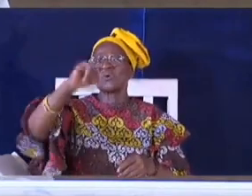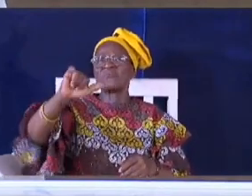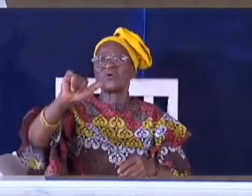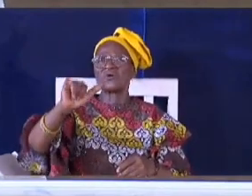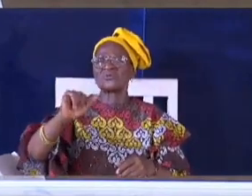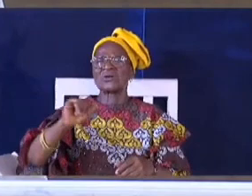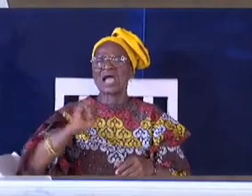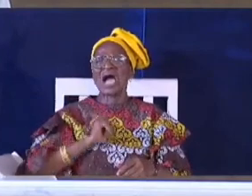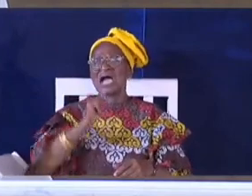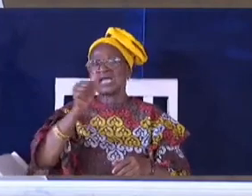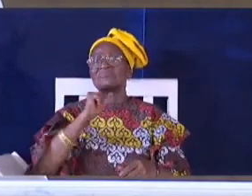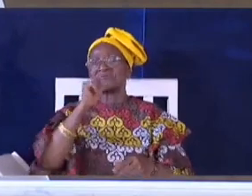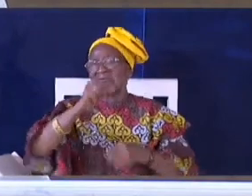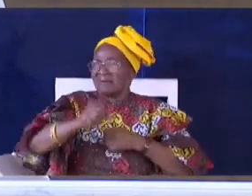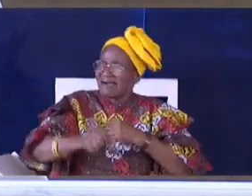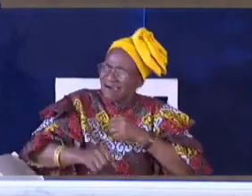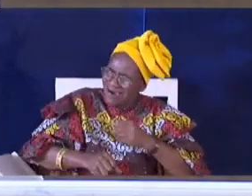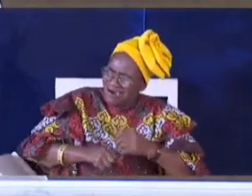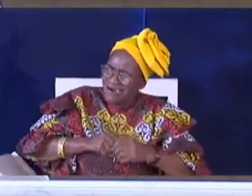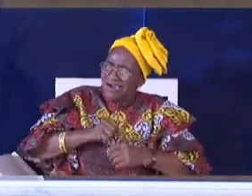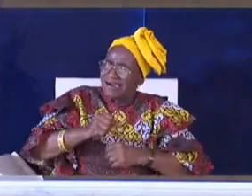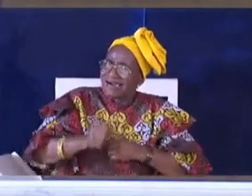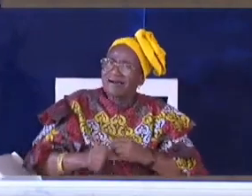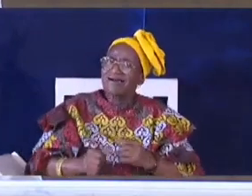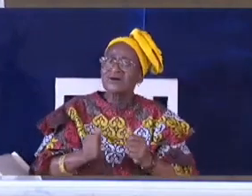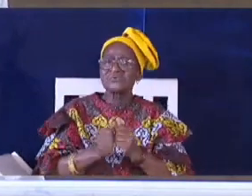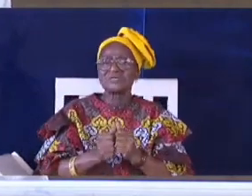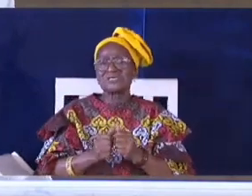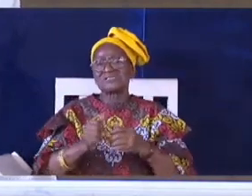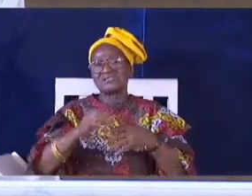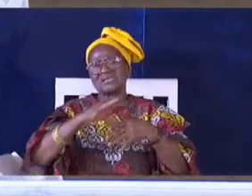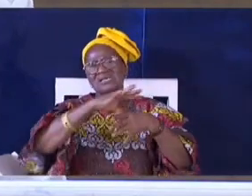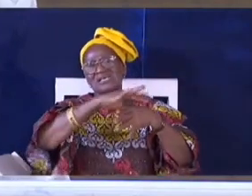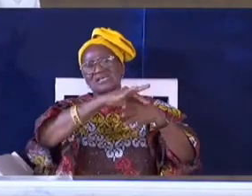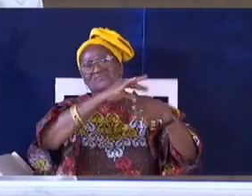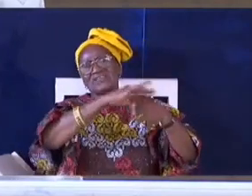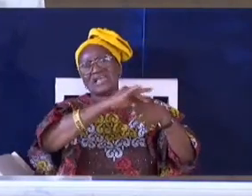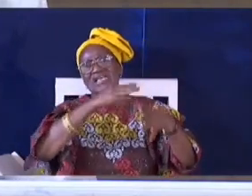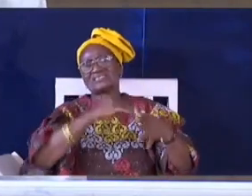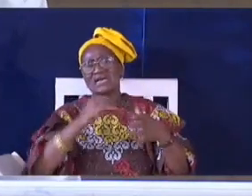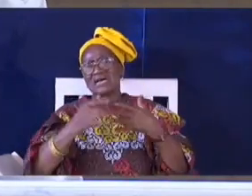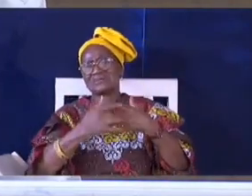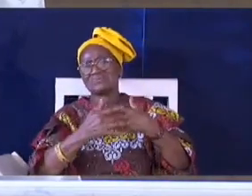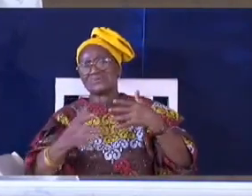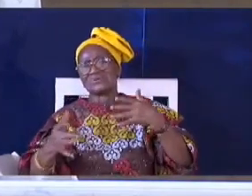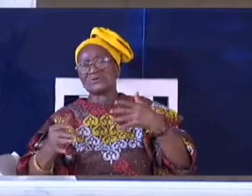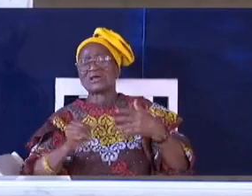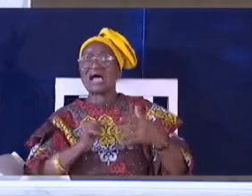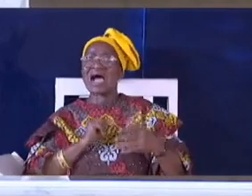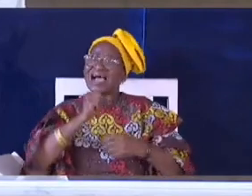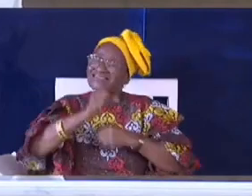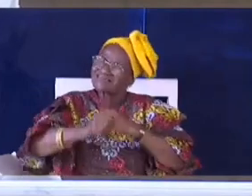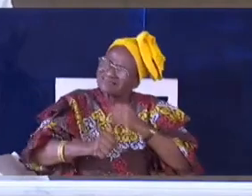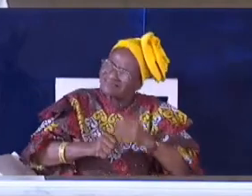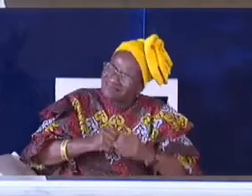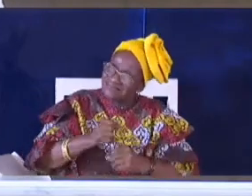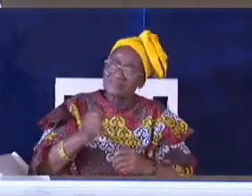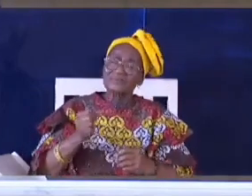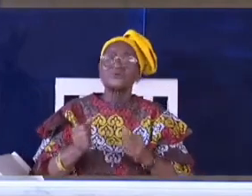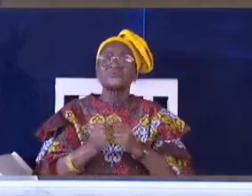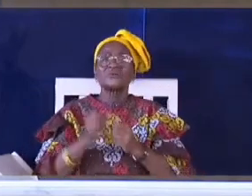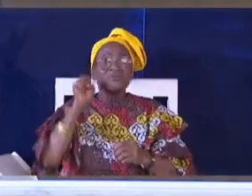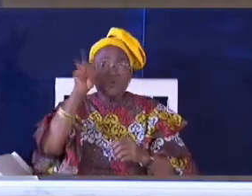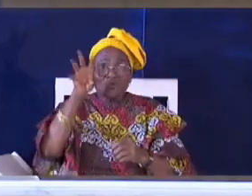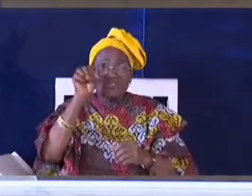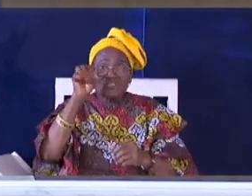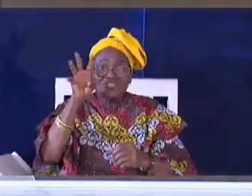I'm not struggling with flesh and blood. I'm struggling with witches and wizards in